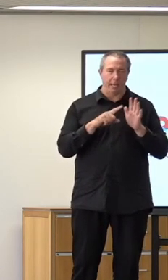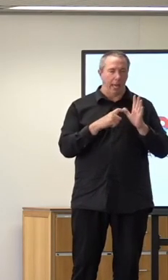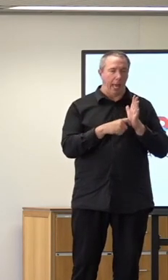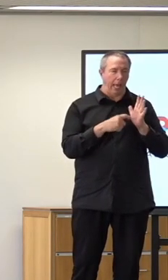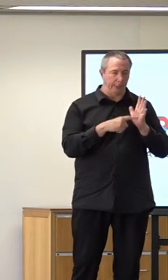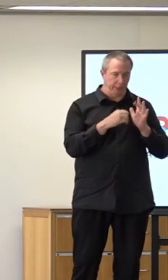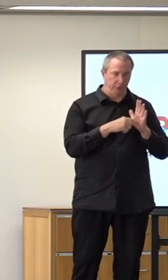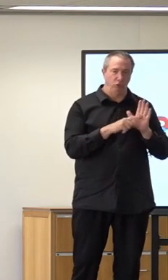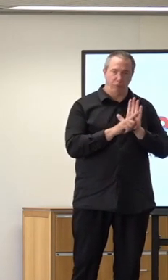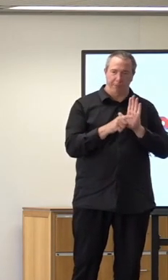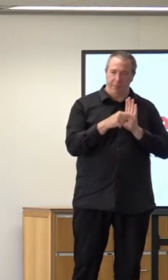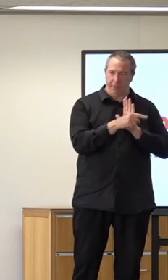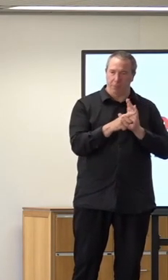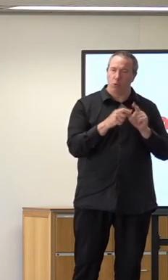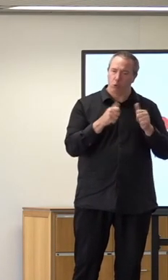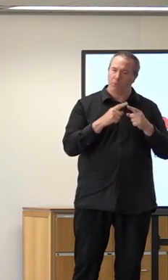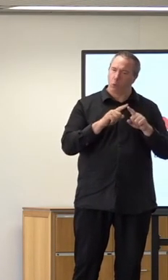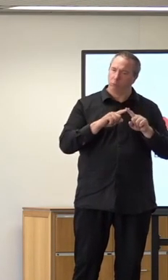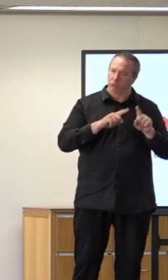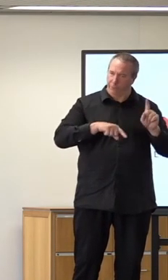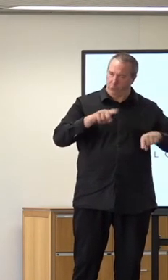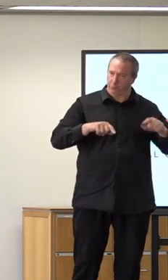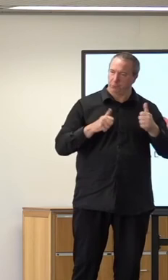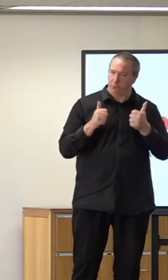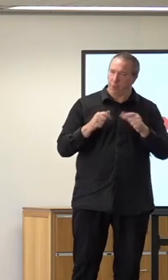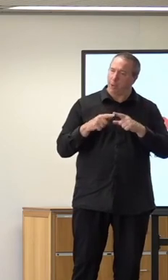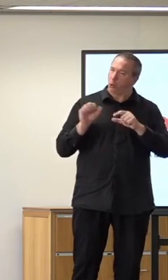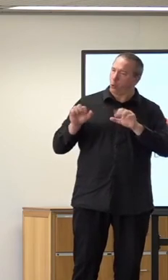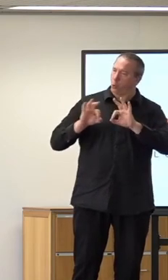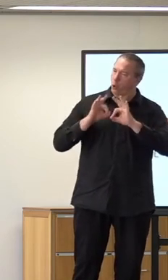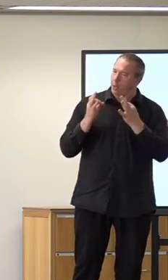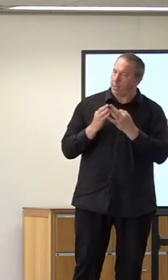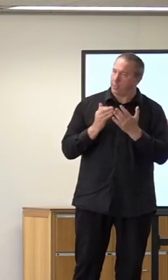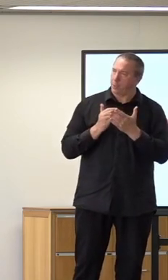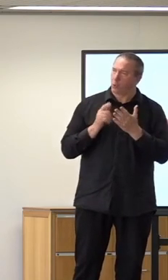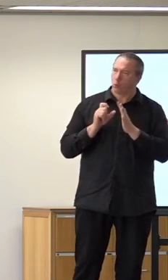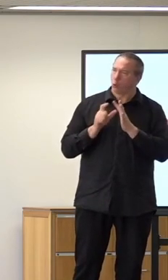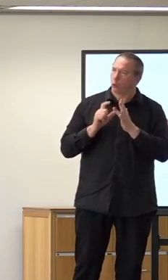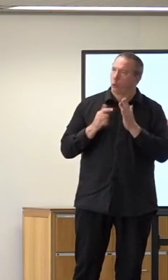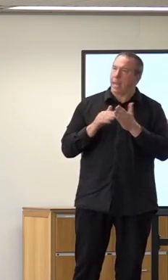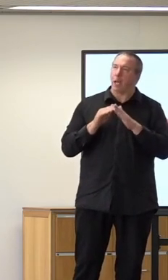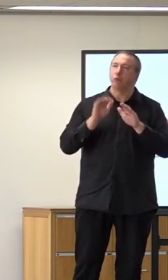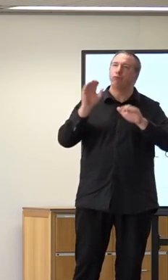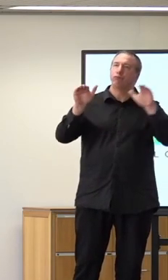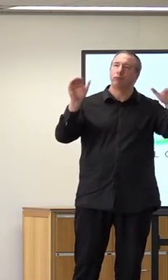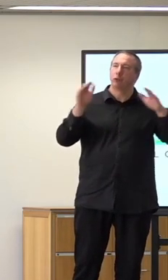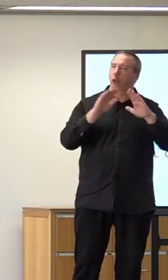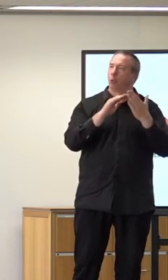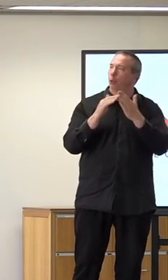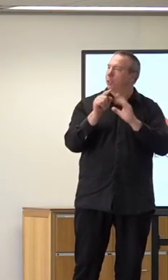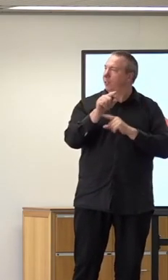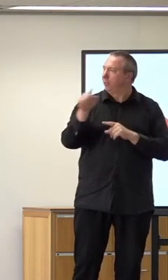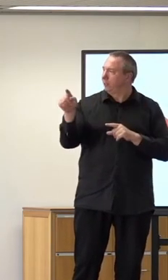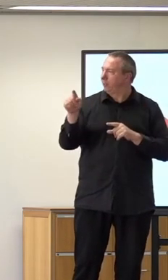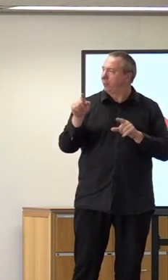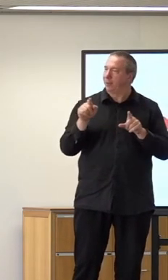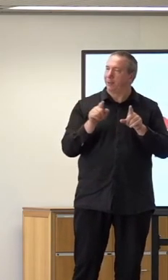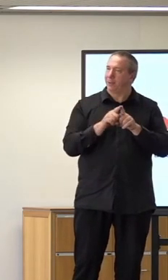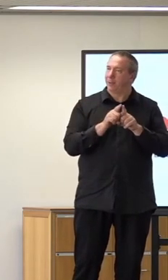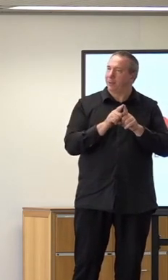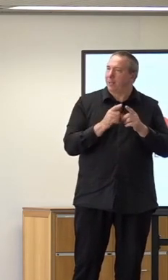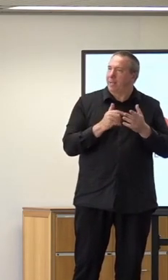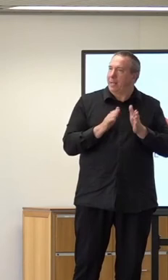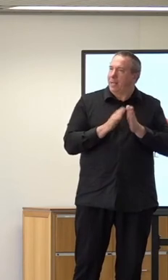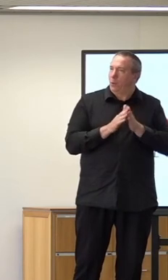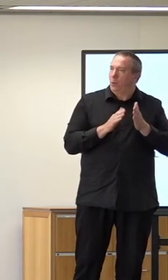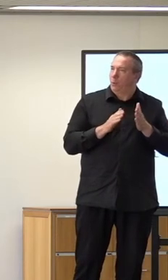great that you're trying to diversify, but what are your organisations doing in terms of reaching out to communities who don't traditionally come into those spaces,